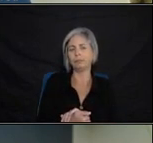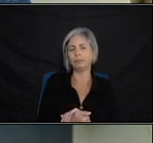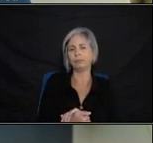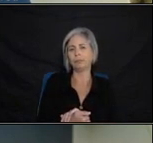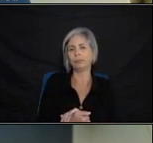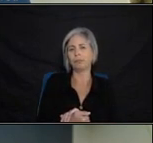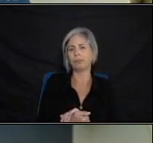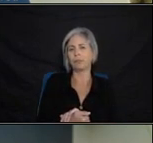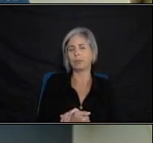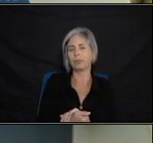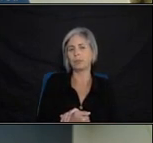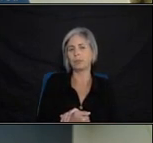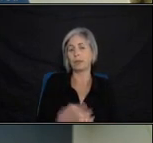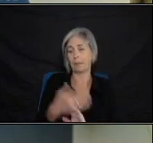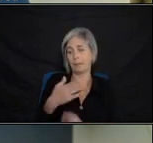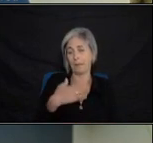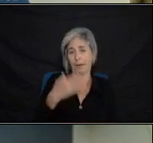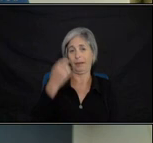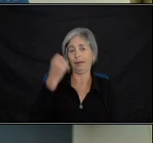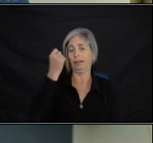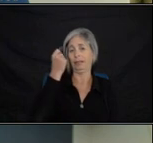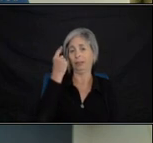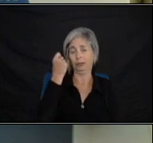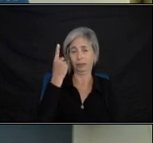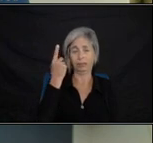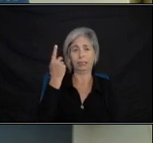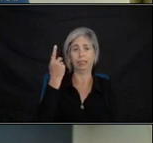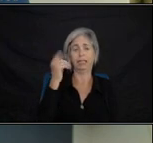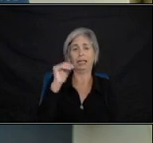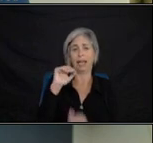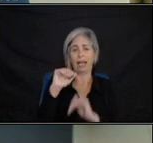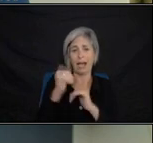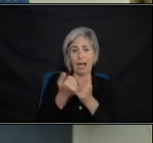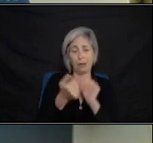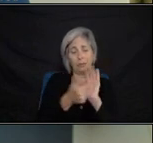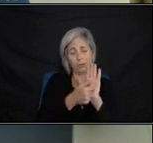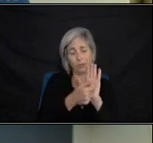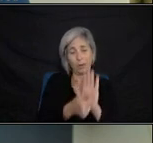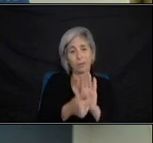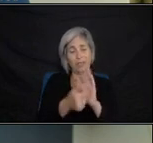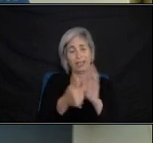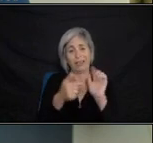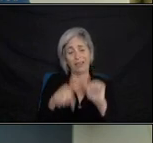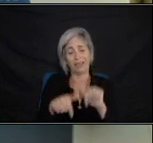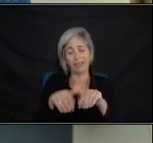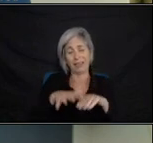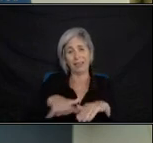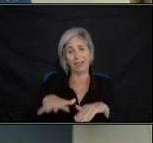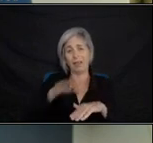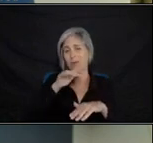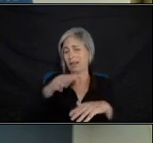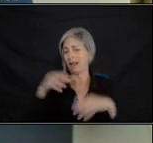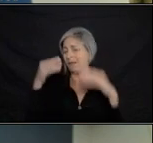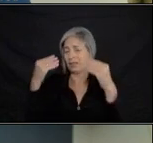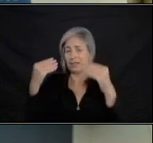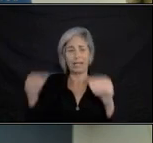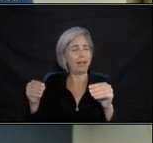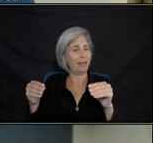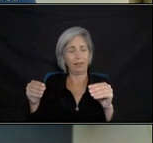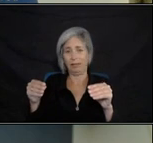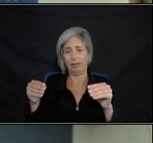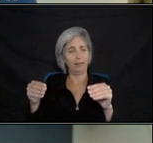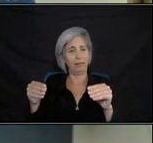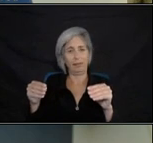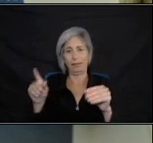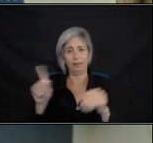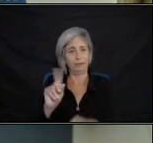As far as my understanding and how this has been represented, the land was not for sale. A letter of intent was received,